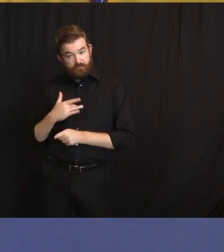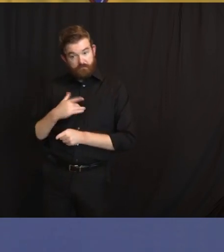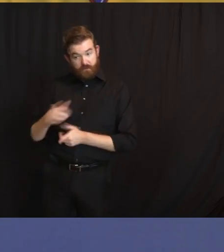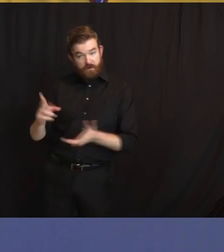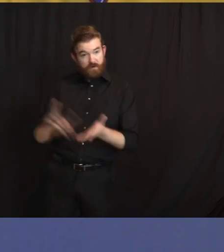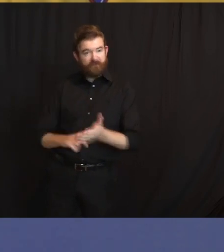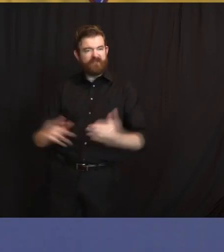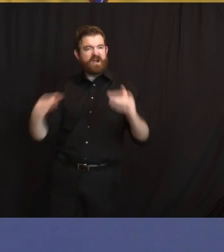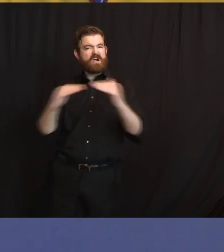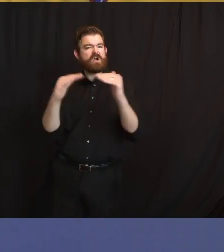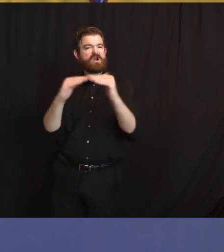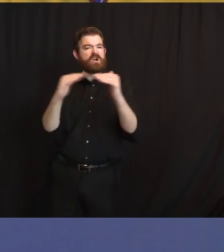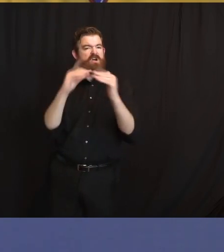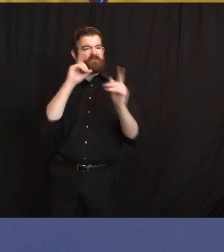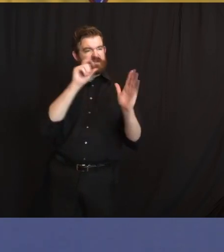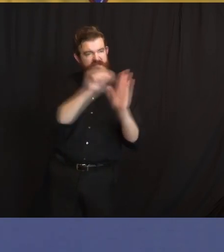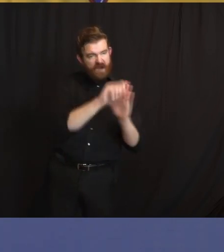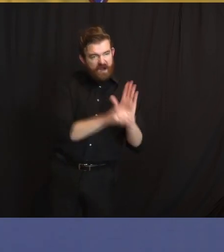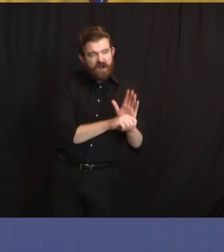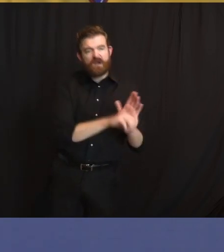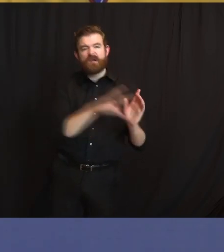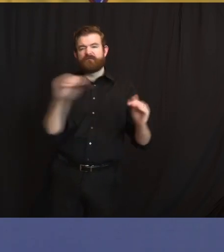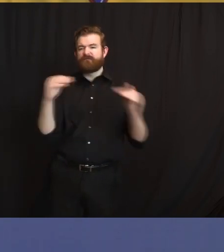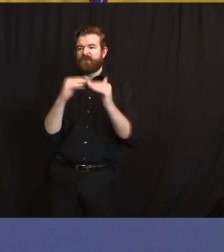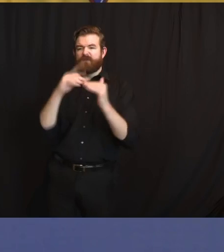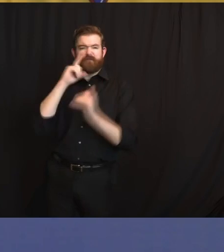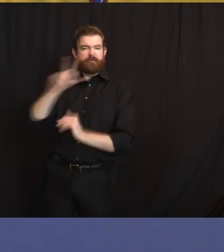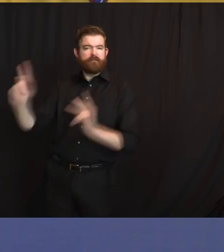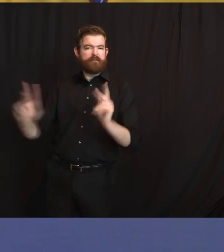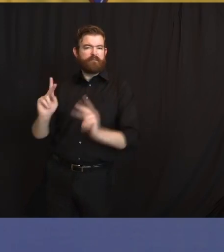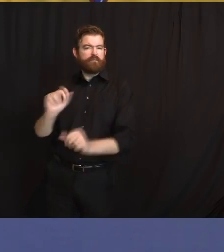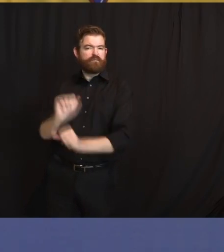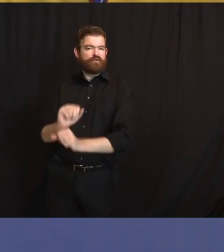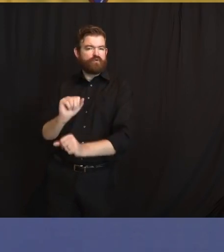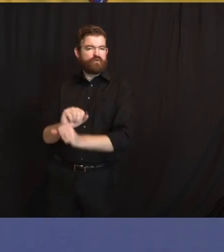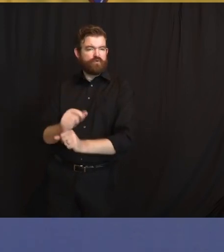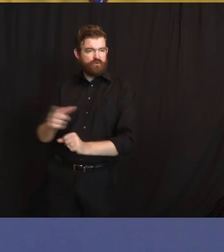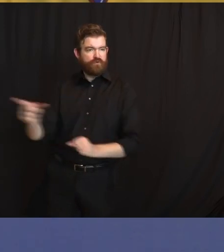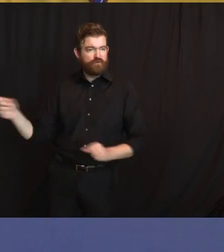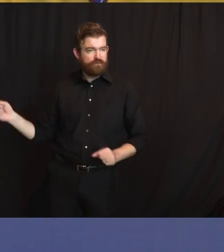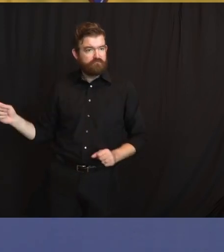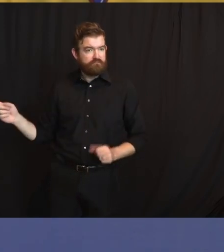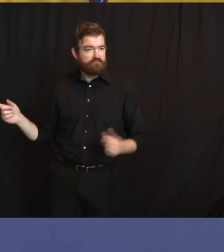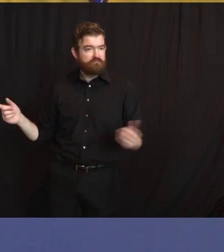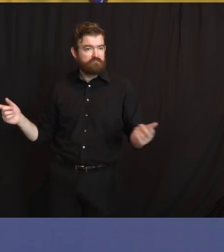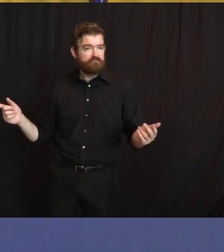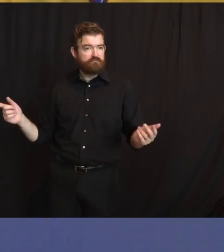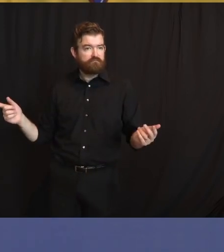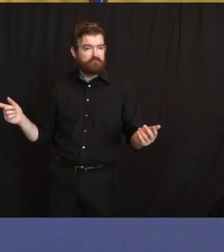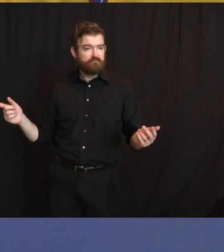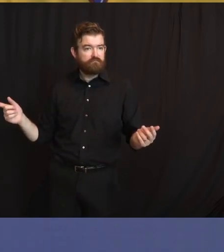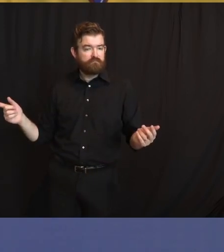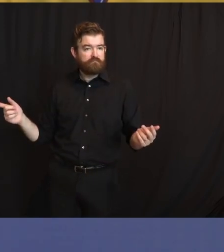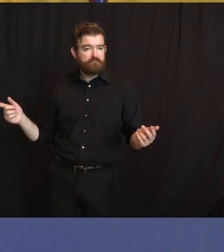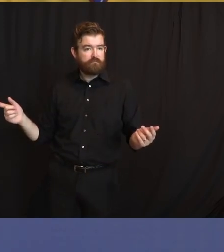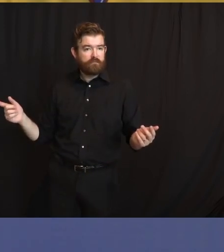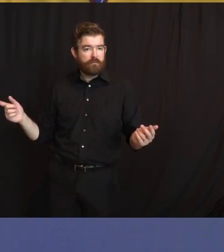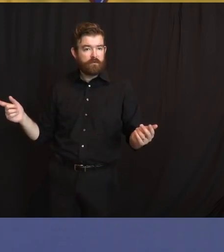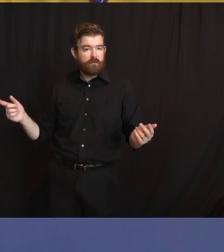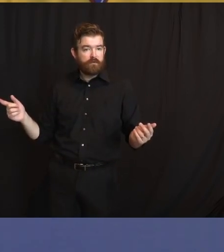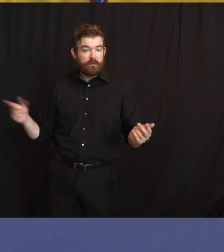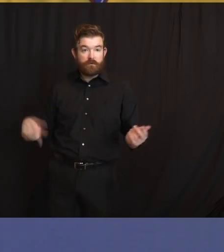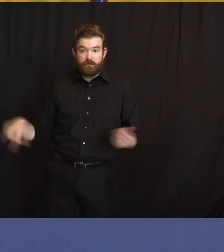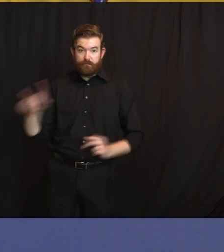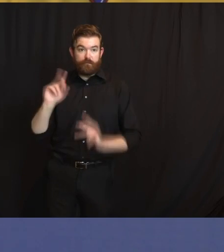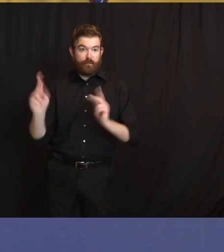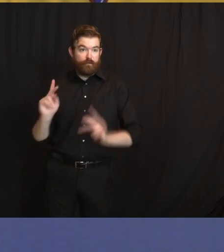think it's a fair deal for the workers of the state, who are also residents of the state